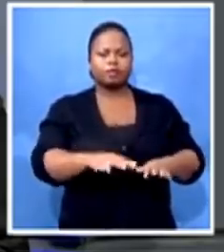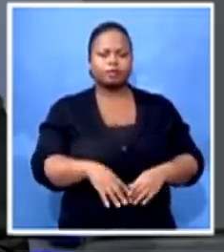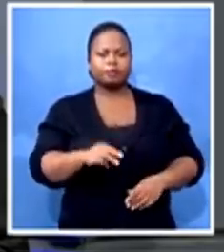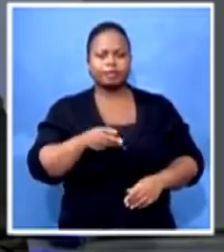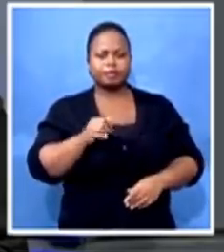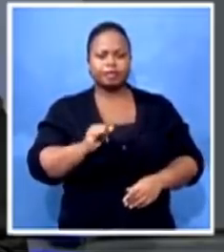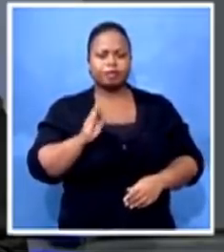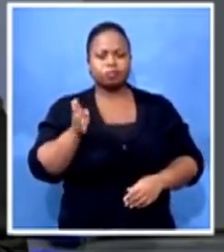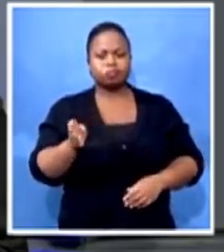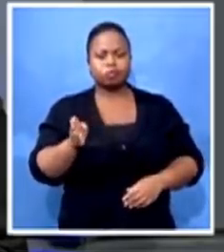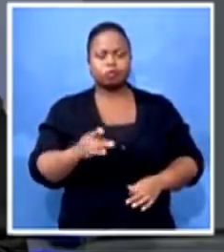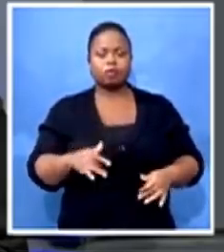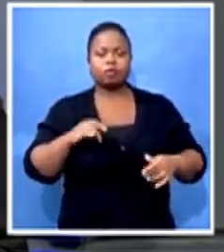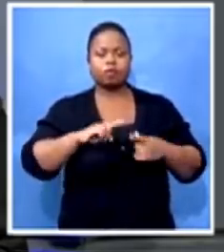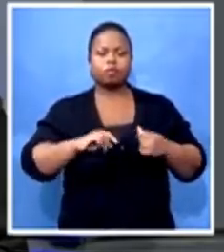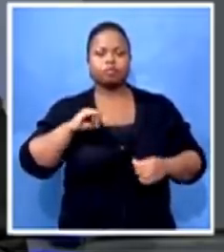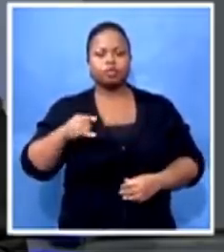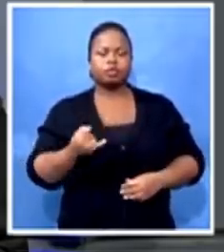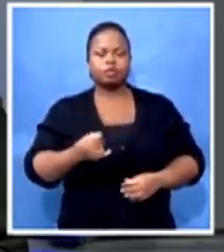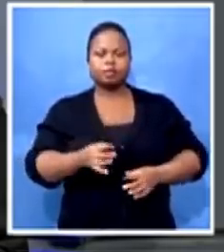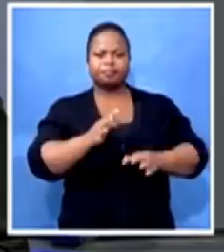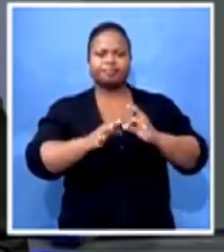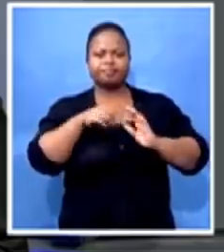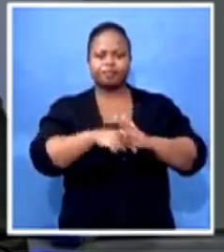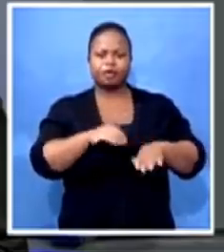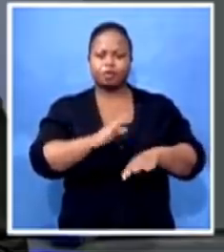to talk about the new normal and possible business opportunities